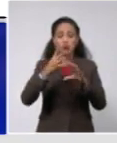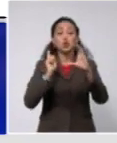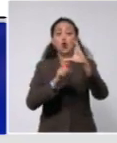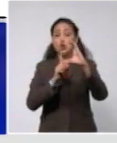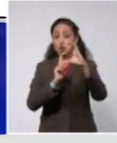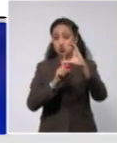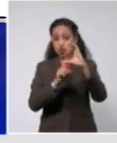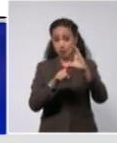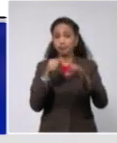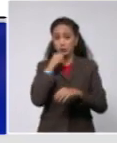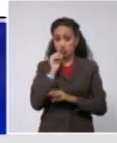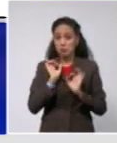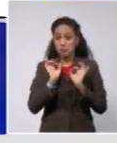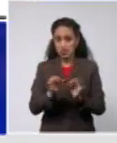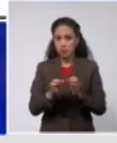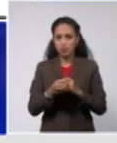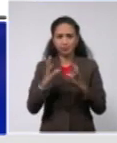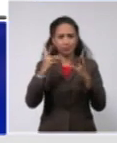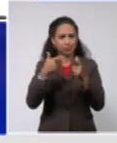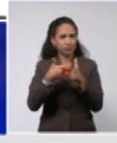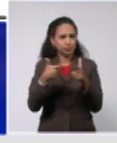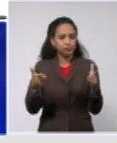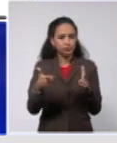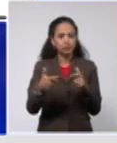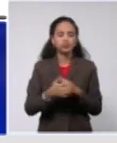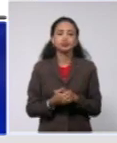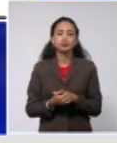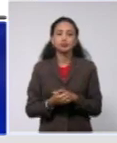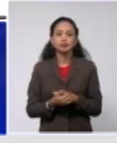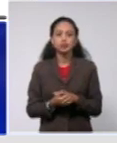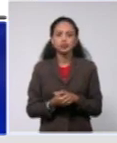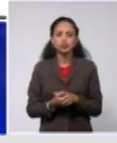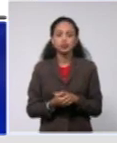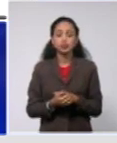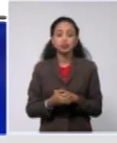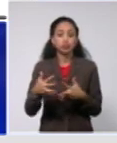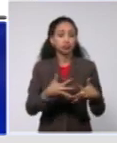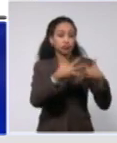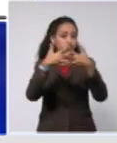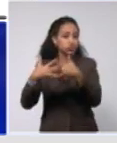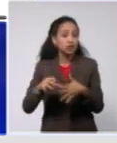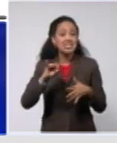5,818,000. Brazil comes next with more than